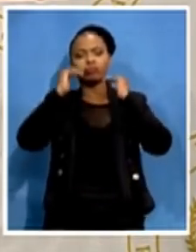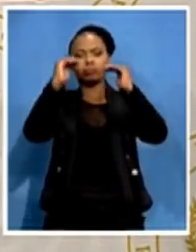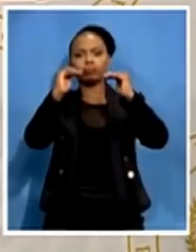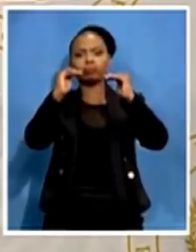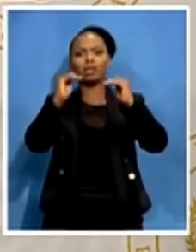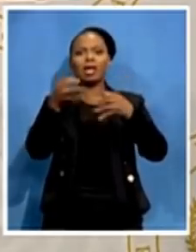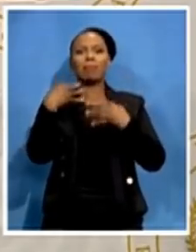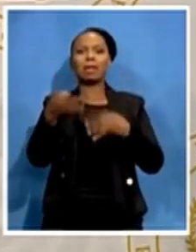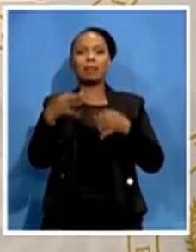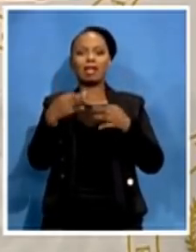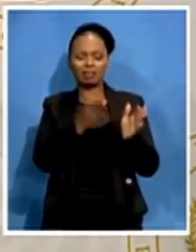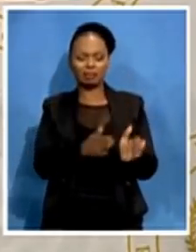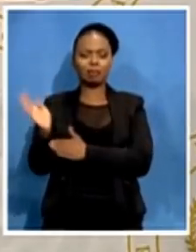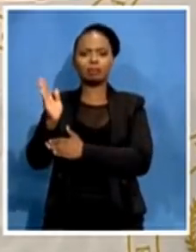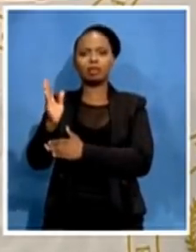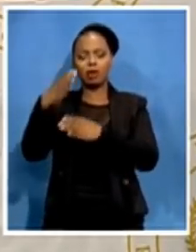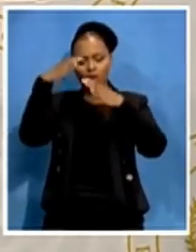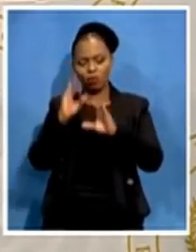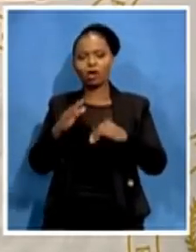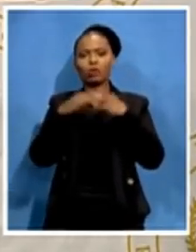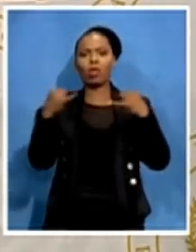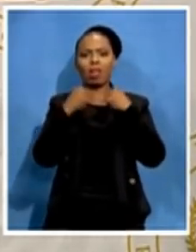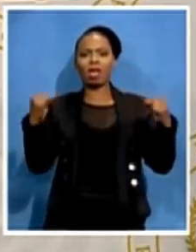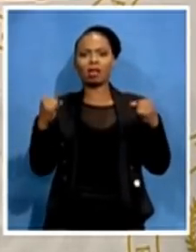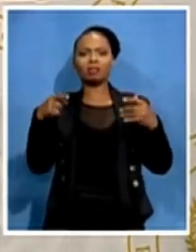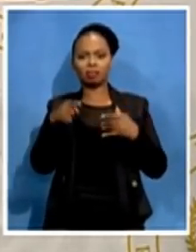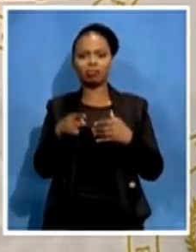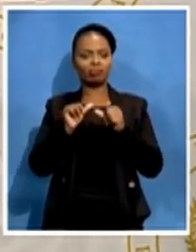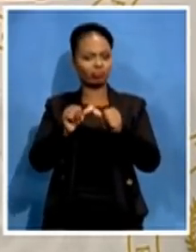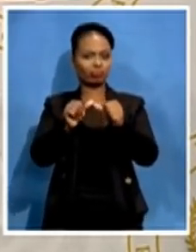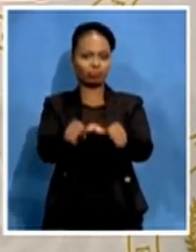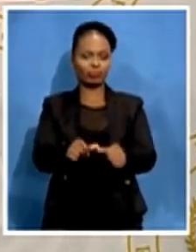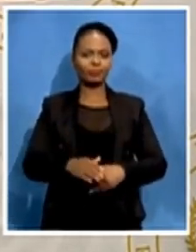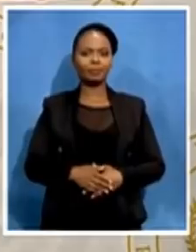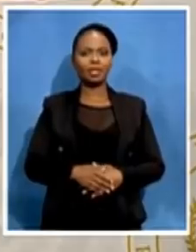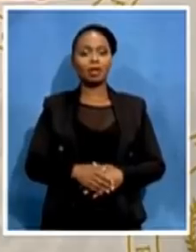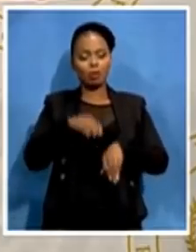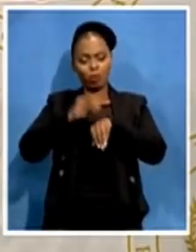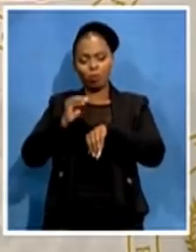when that happens, you see the problem that we had here with our IT system